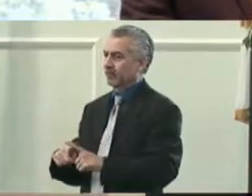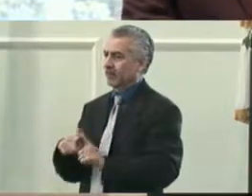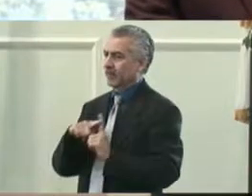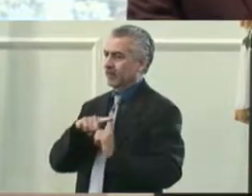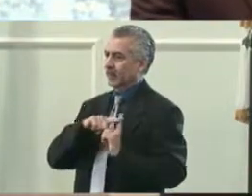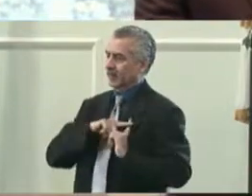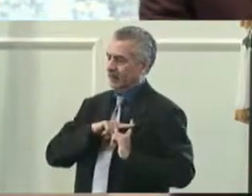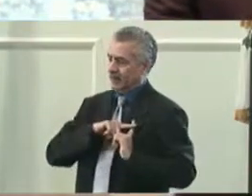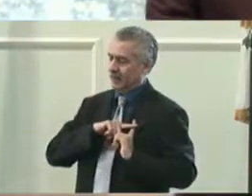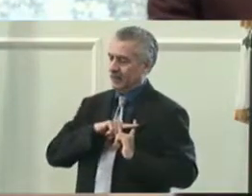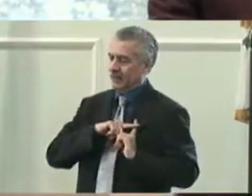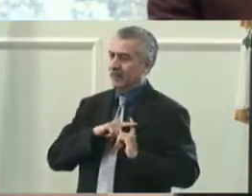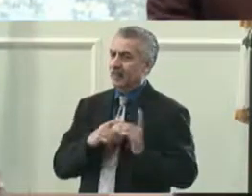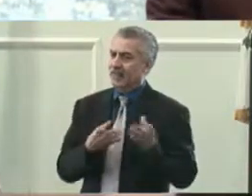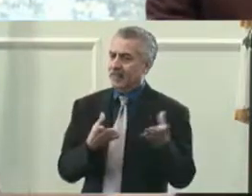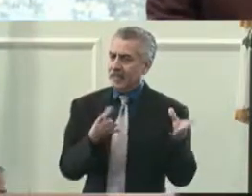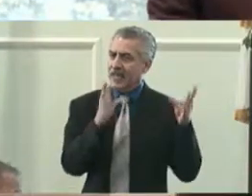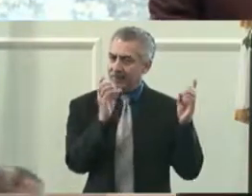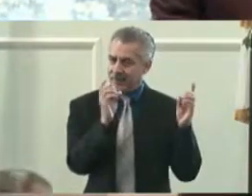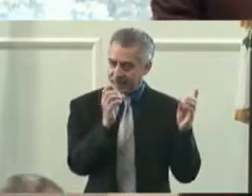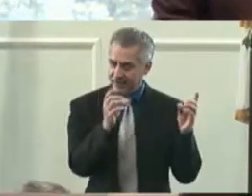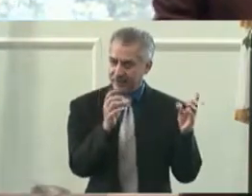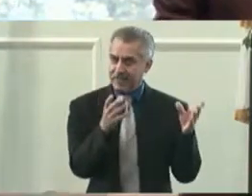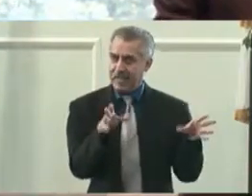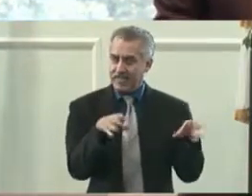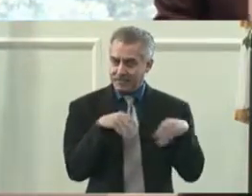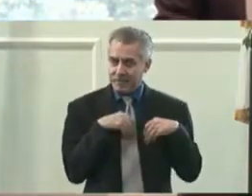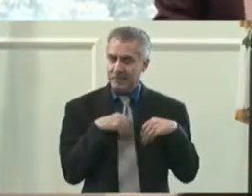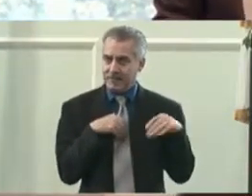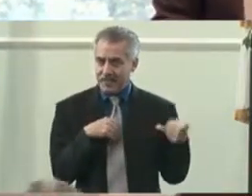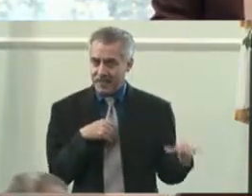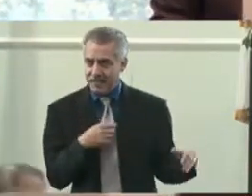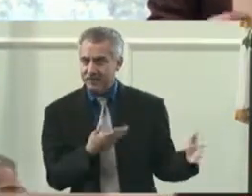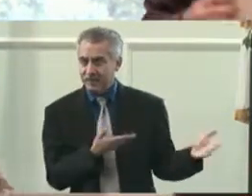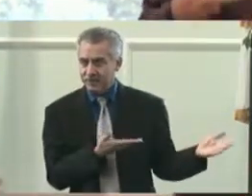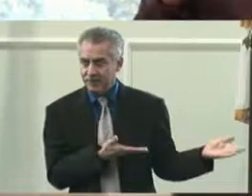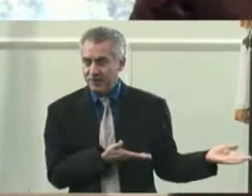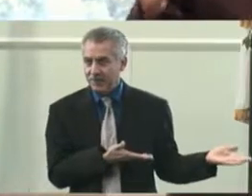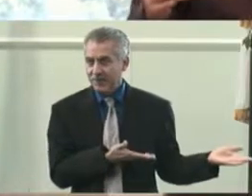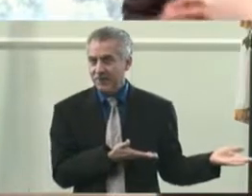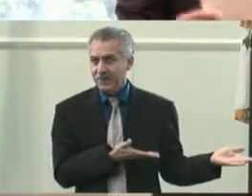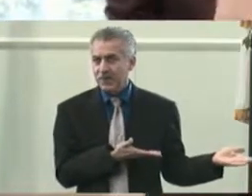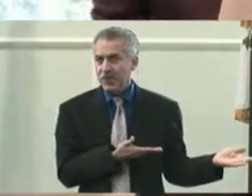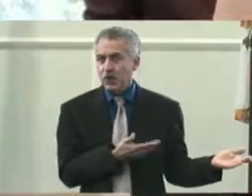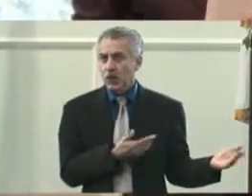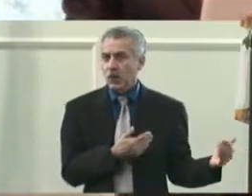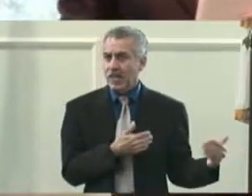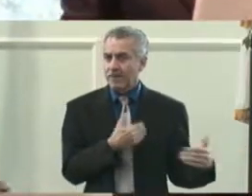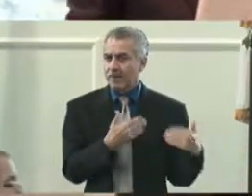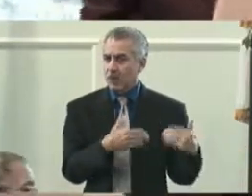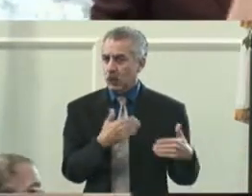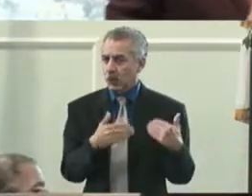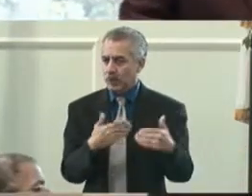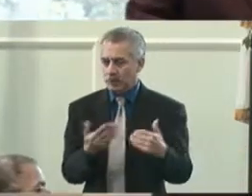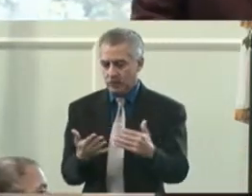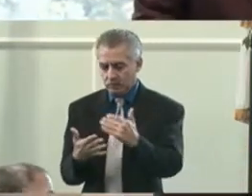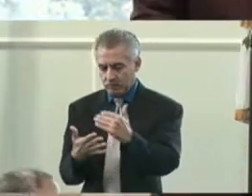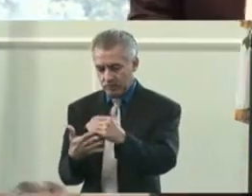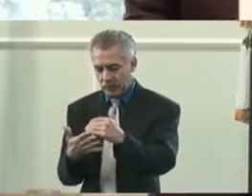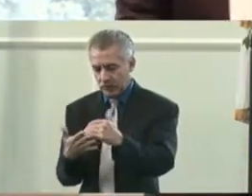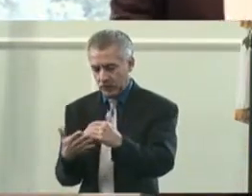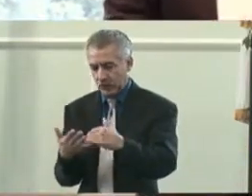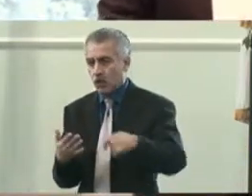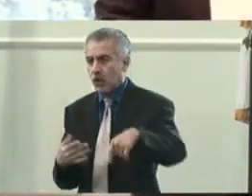Rodney and Beth have decided to do that. And we have gone through the baptismal vows with them